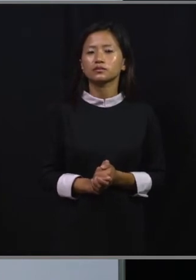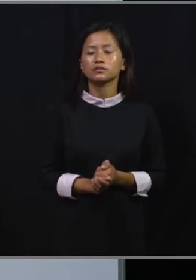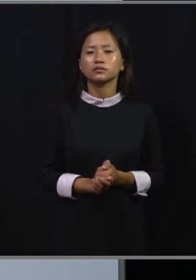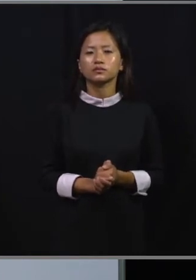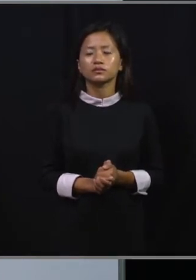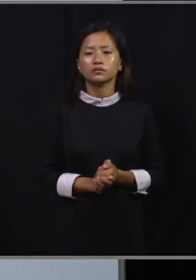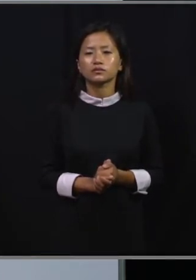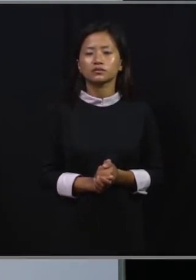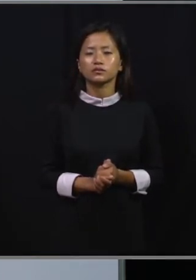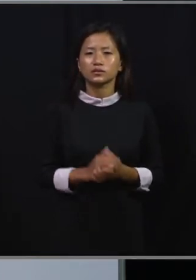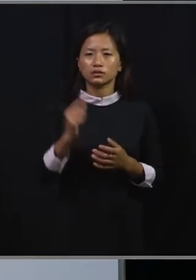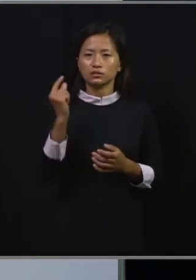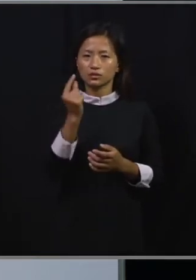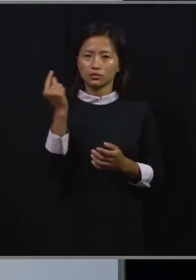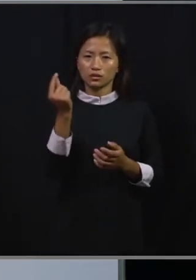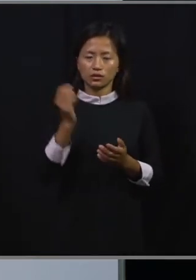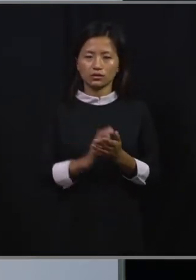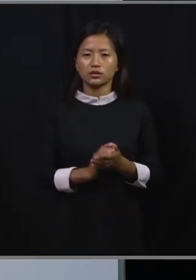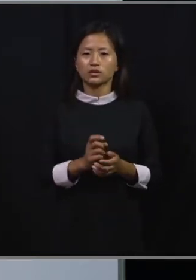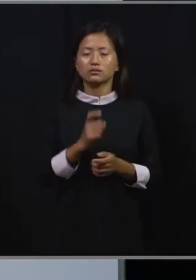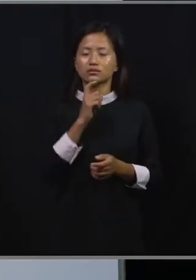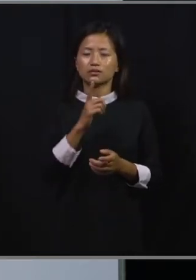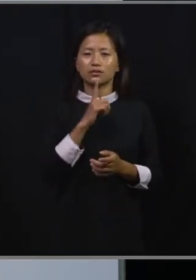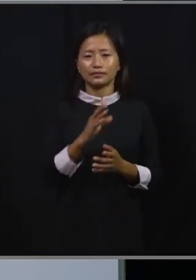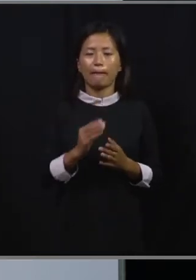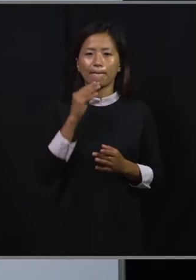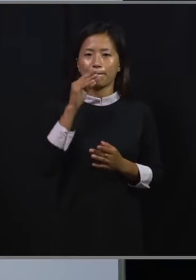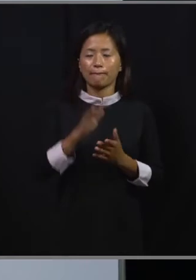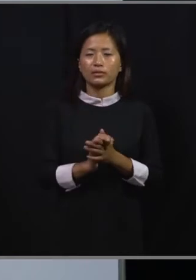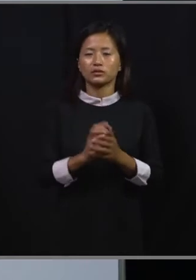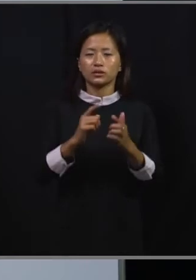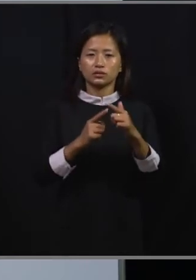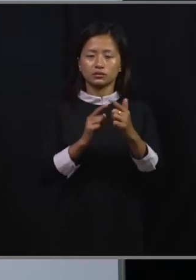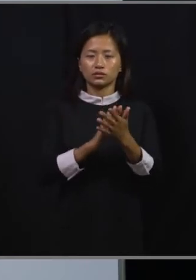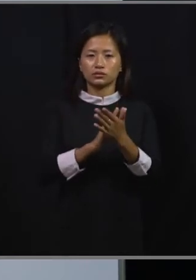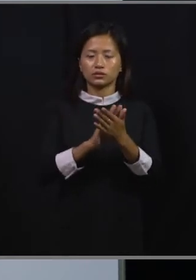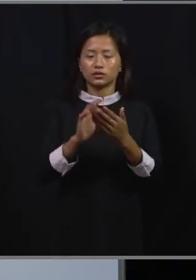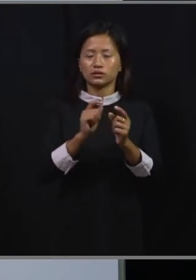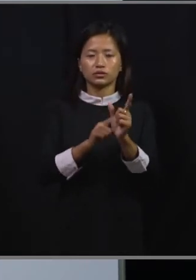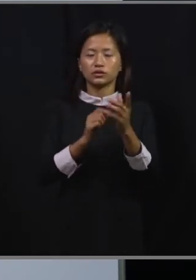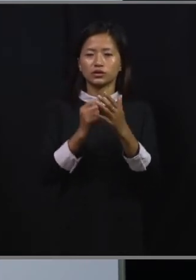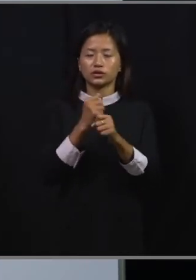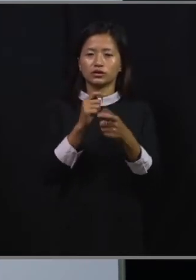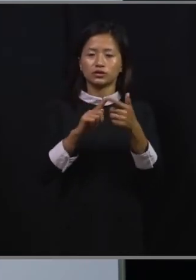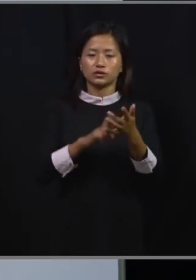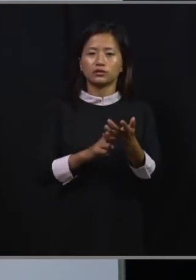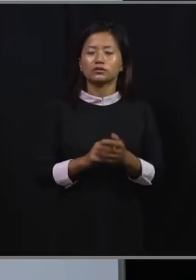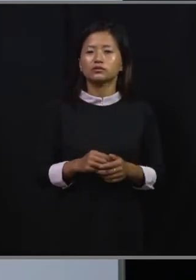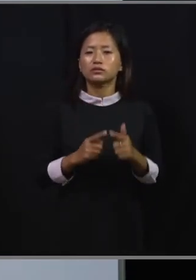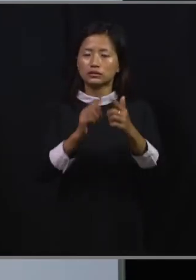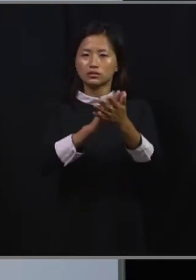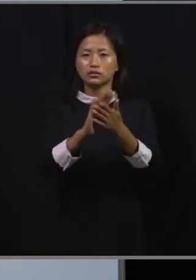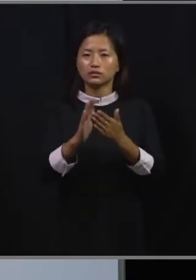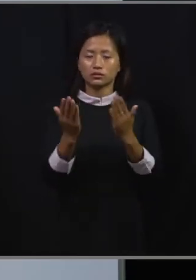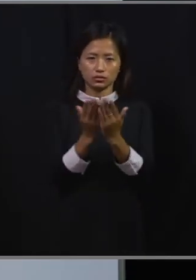Huygens. Okay, so I used to pronounce it Heisen. Okay, Heisen's wave theory of light. Okay, so this is the theory we have to study now. Okay,